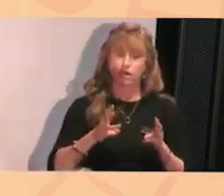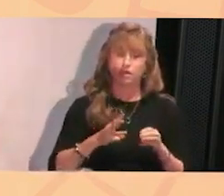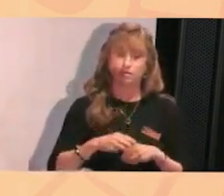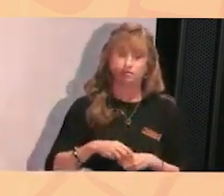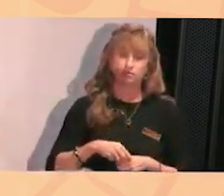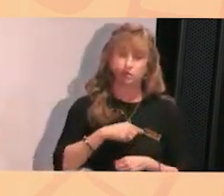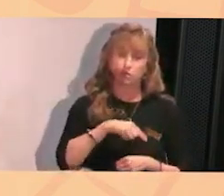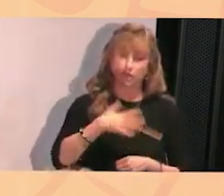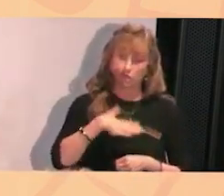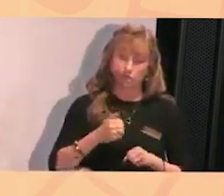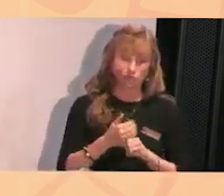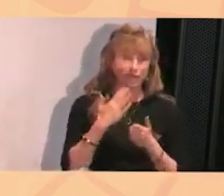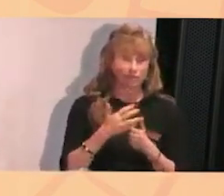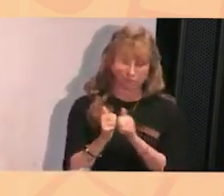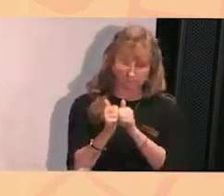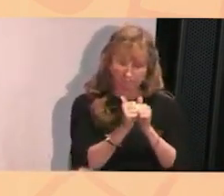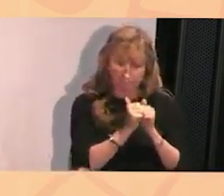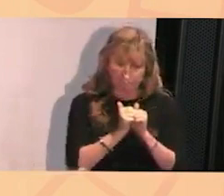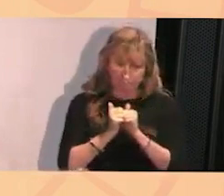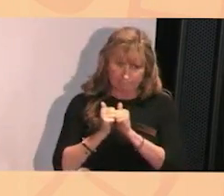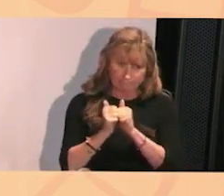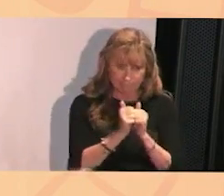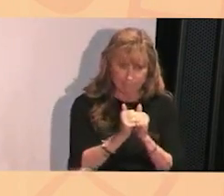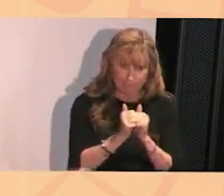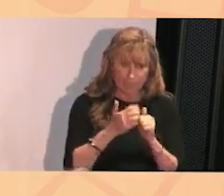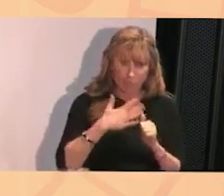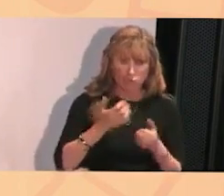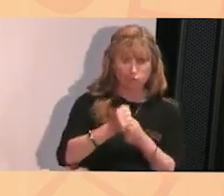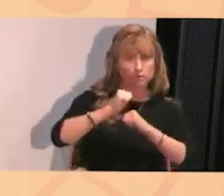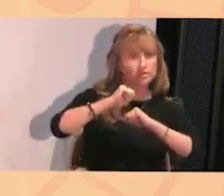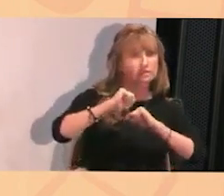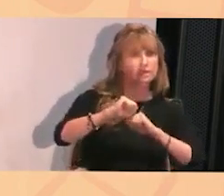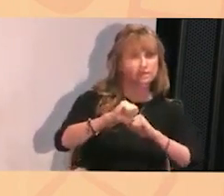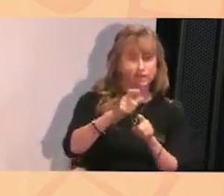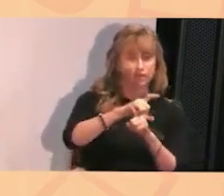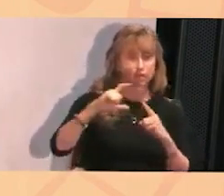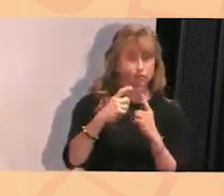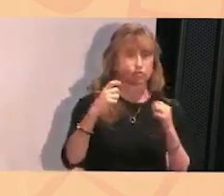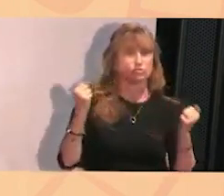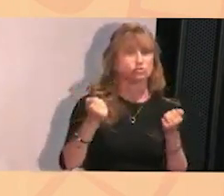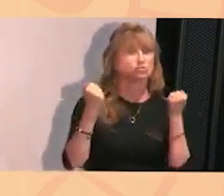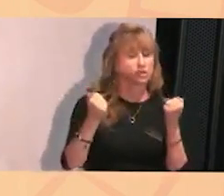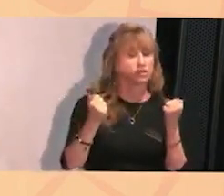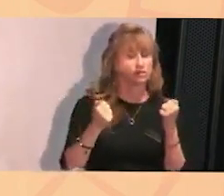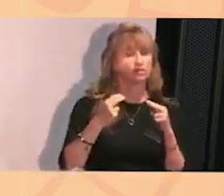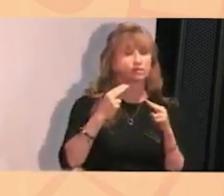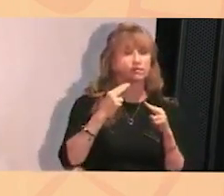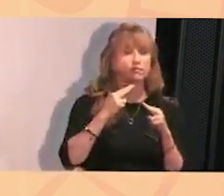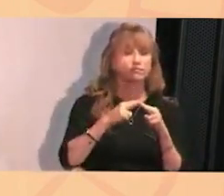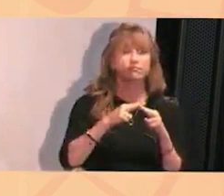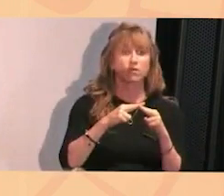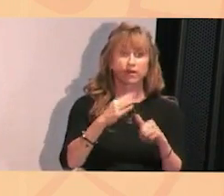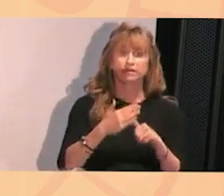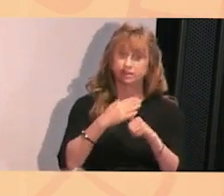cultural authority, would ensure provisions to protect the cultural vibrancy of Indigenous peoples' cultural practice and art forms, such as